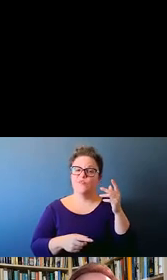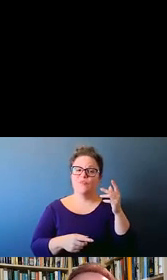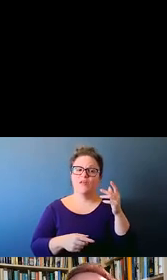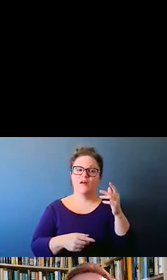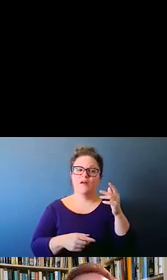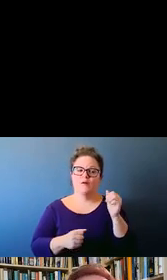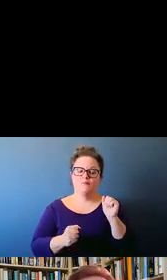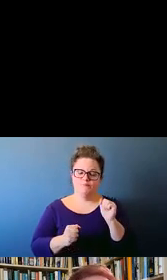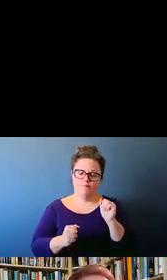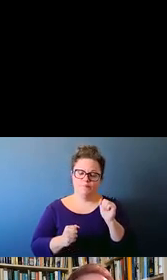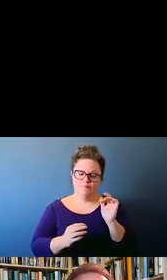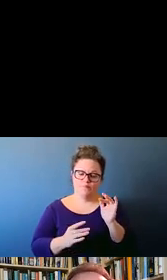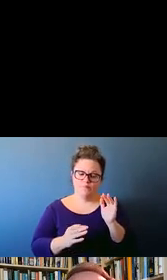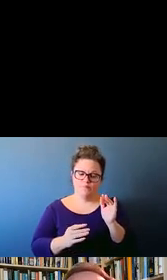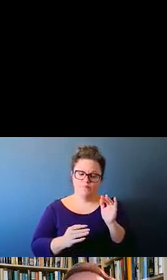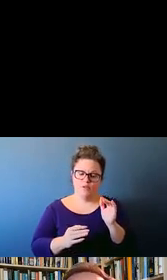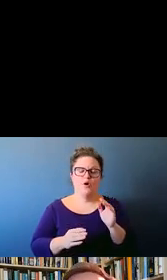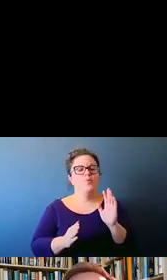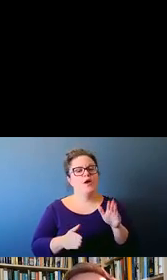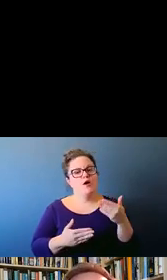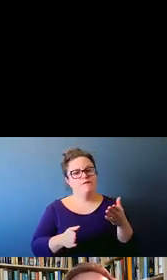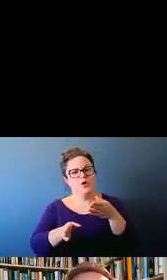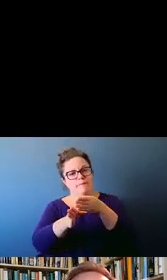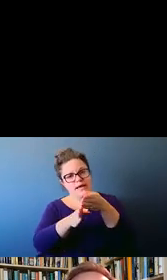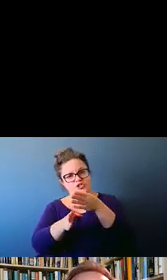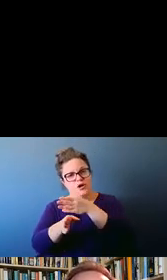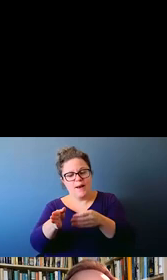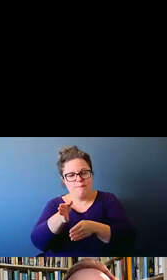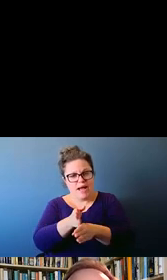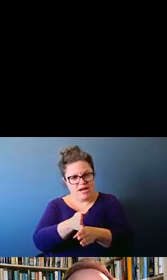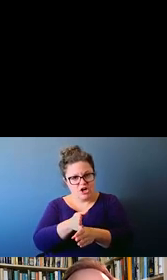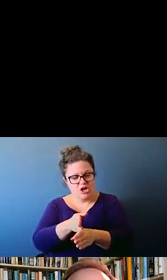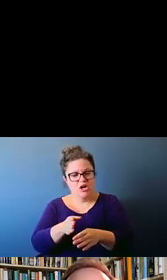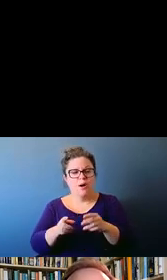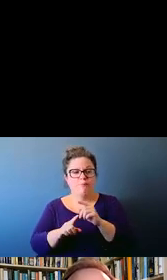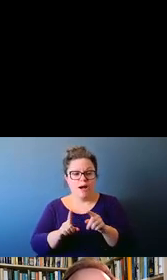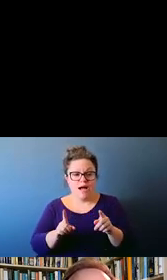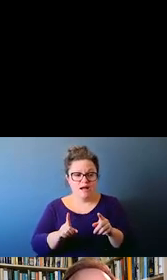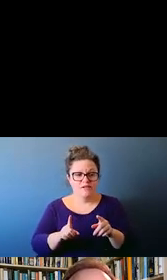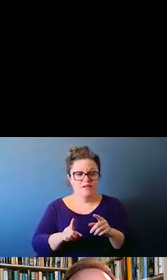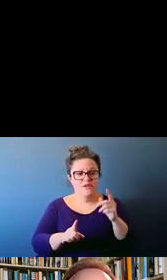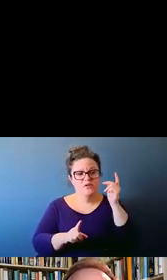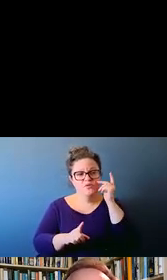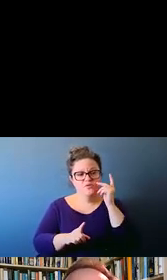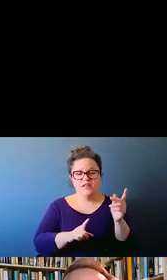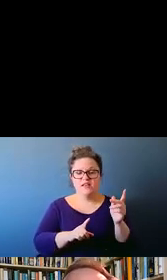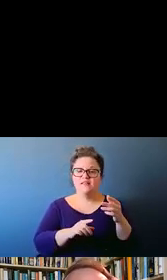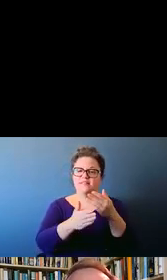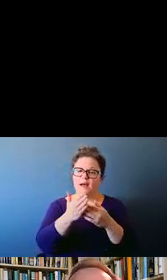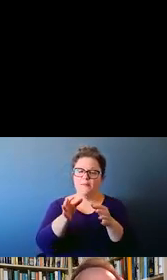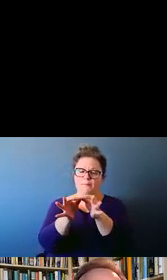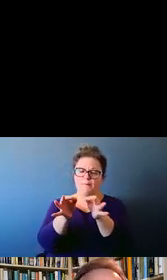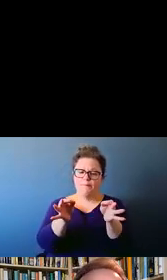offer, well, we offer a major and minor in these areas, but the ones that are highlighted with the asterisk or in